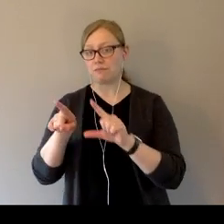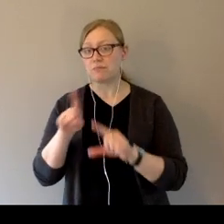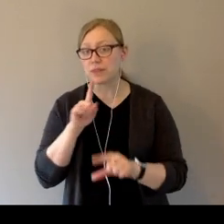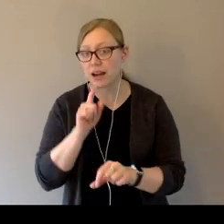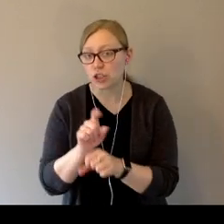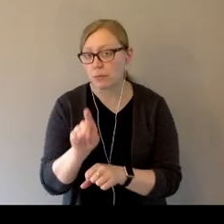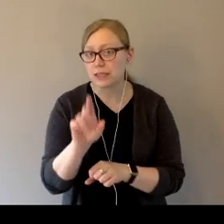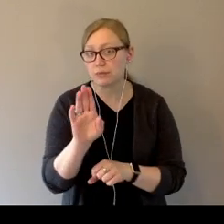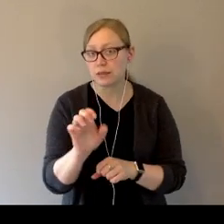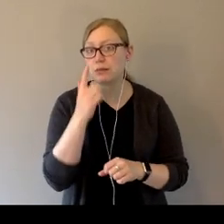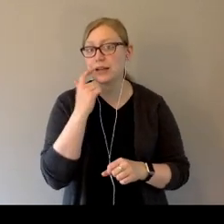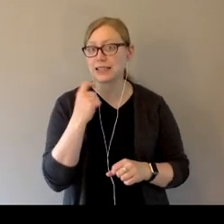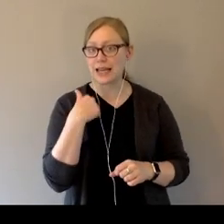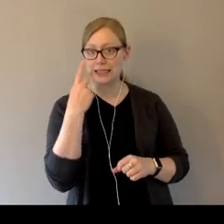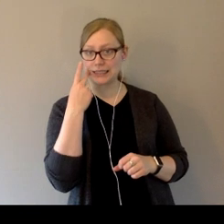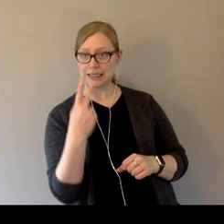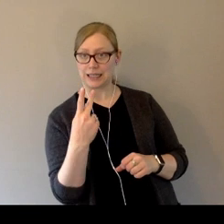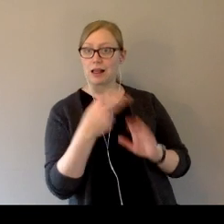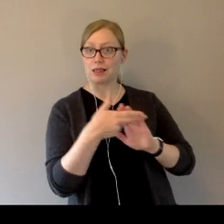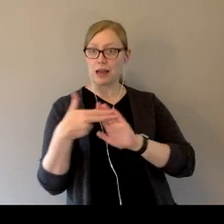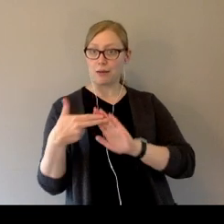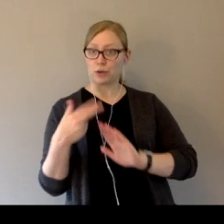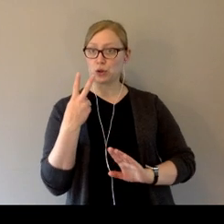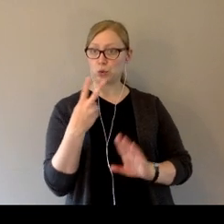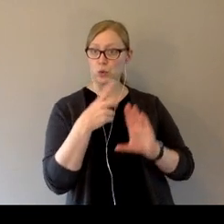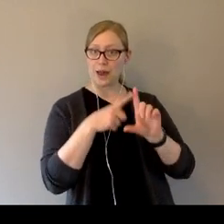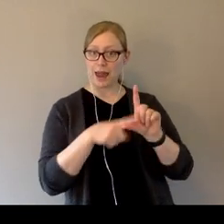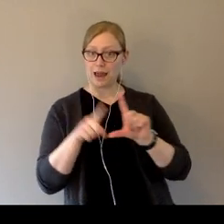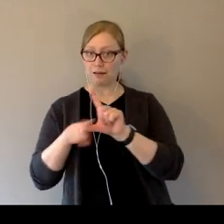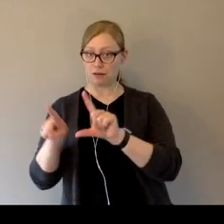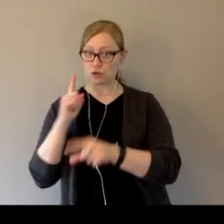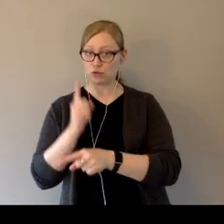two angles, right? And then I have this 90-degree angle.